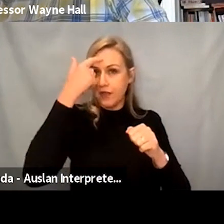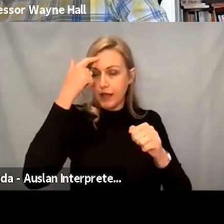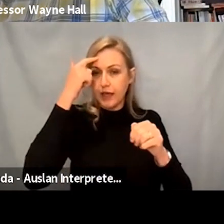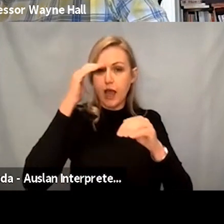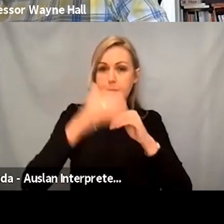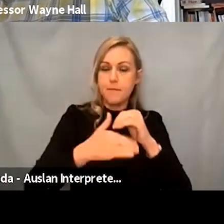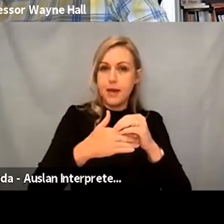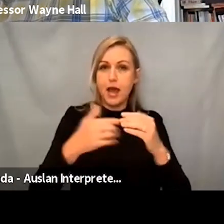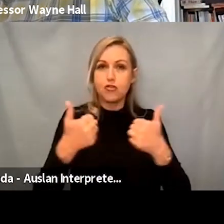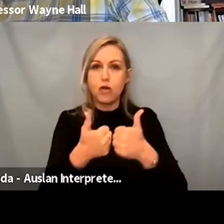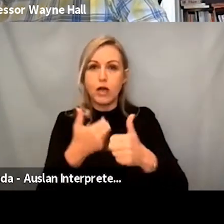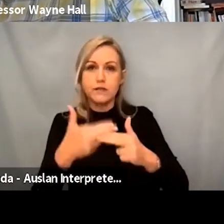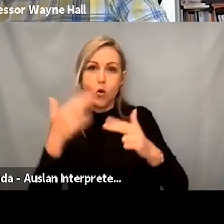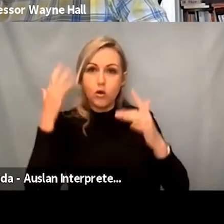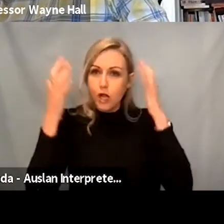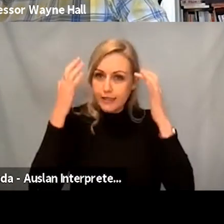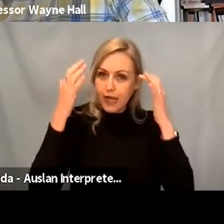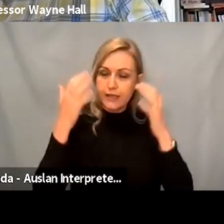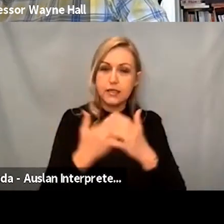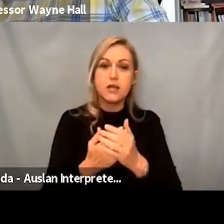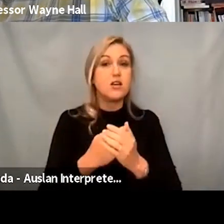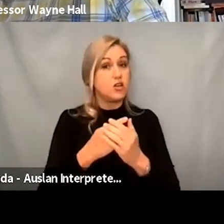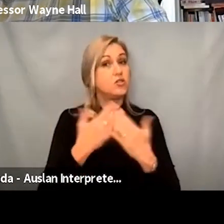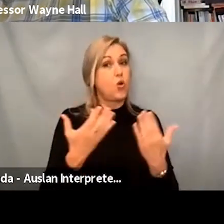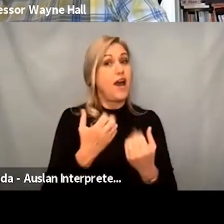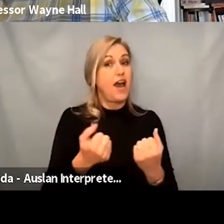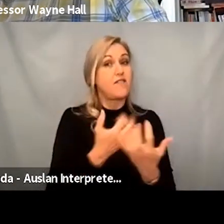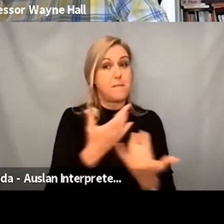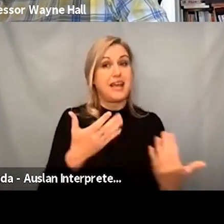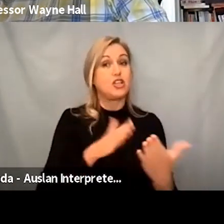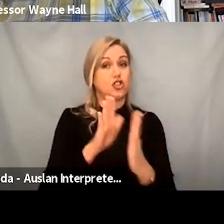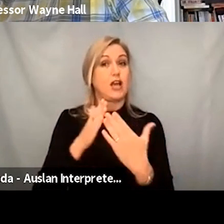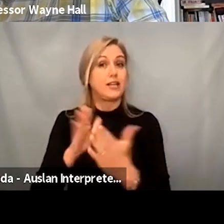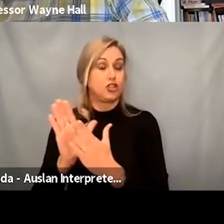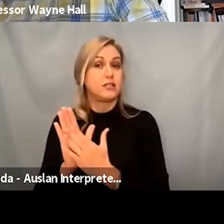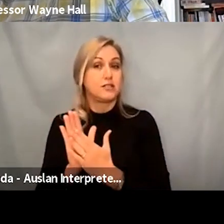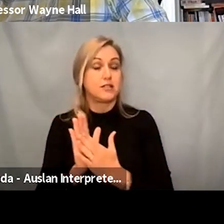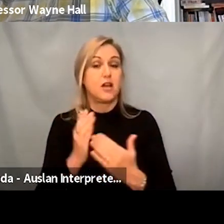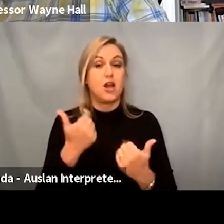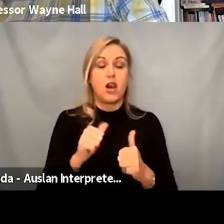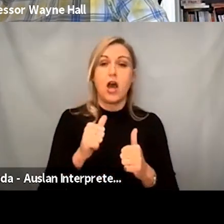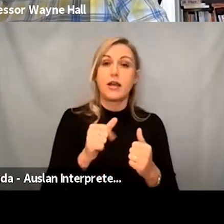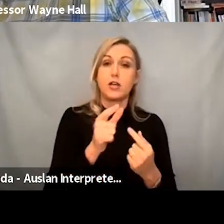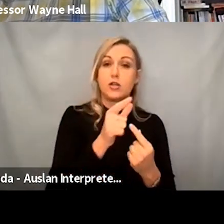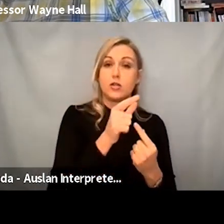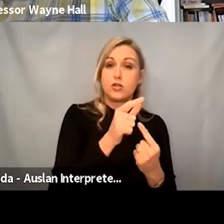for psychedelics. And so, there's a number of challenges in my mind, like, choice of control.